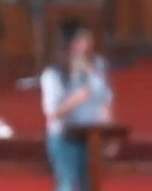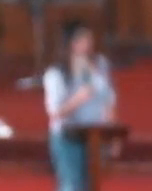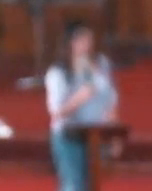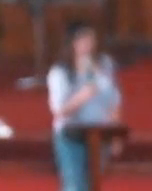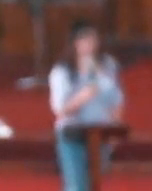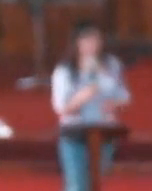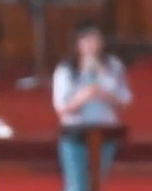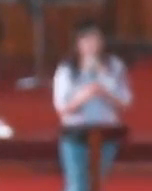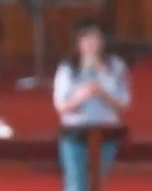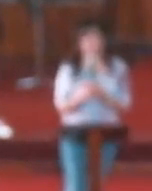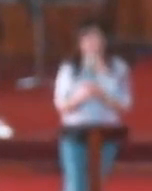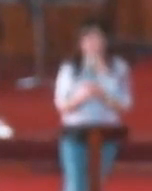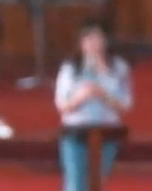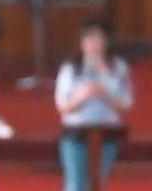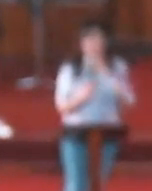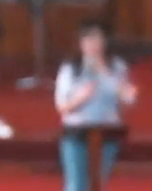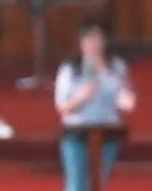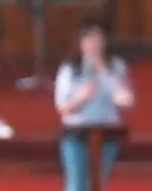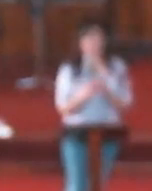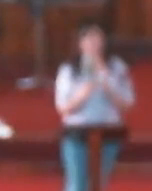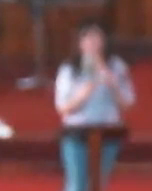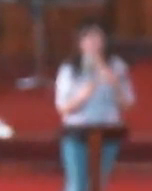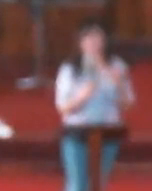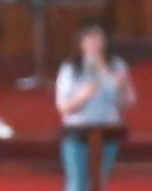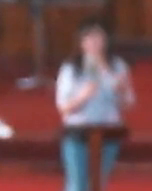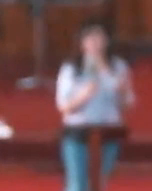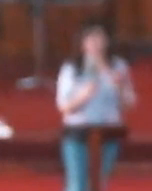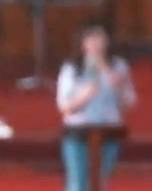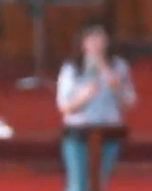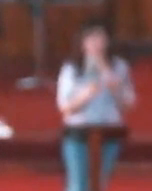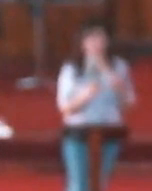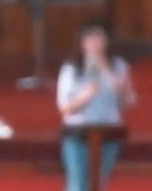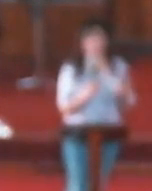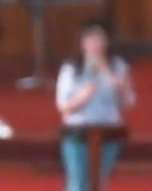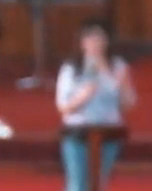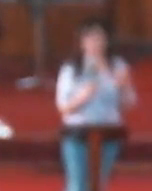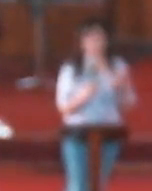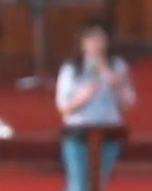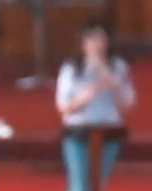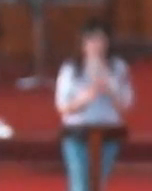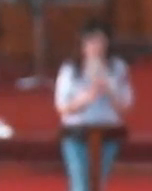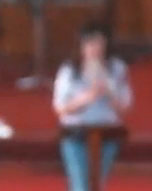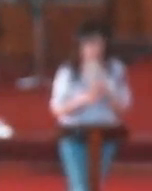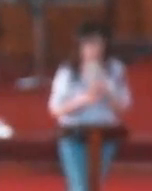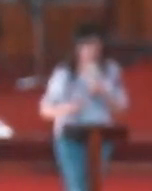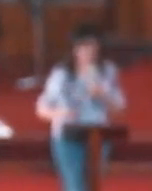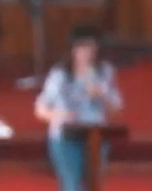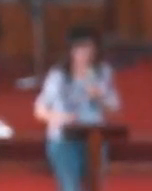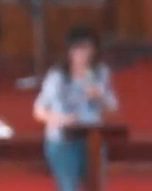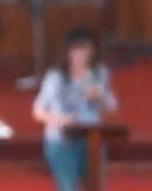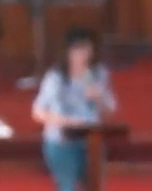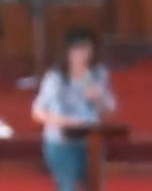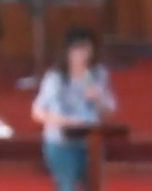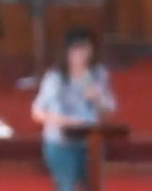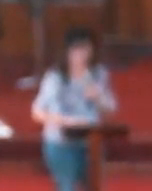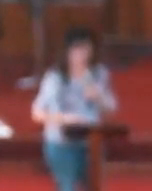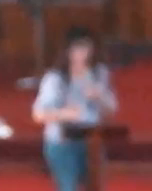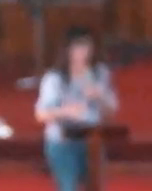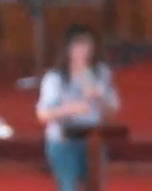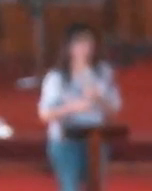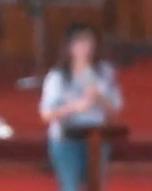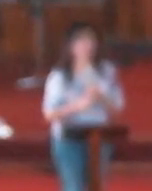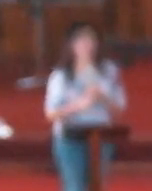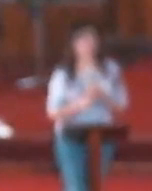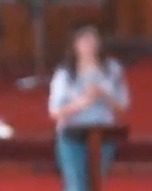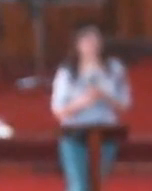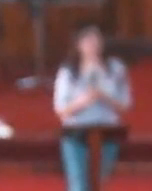fe. And I've said before that when I was in school that my best friend, his father was a Christian and I admired his faith. Y yo veía a este hombre orar